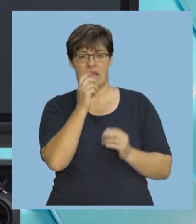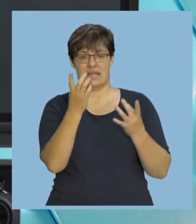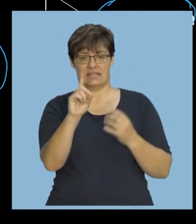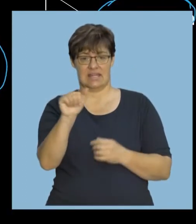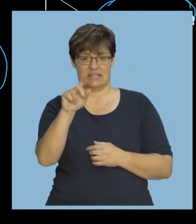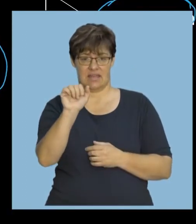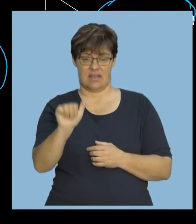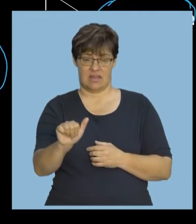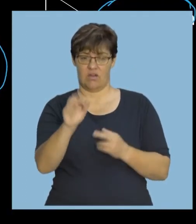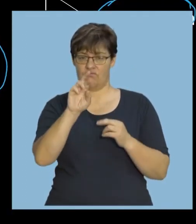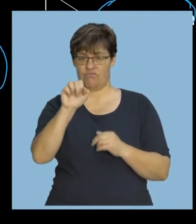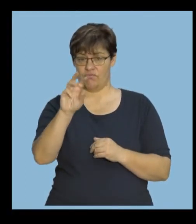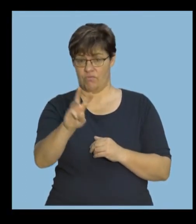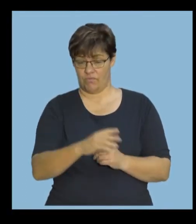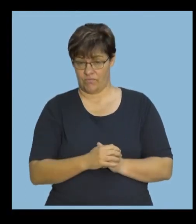Okay.